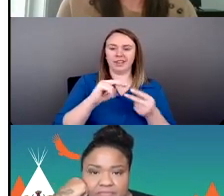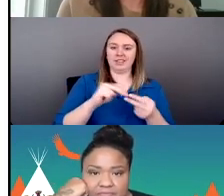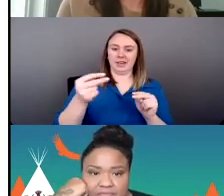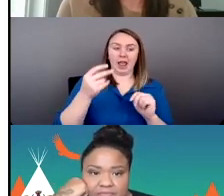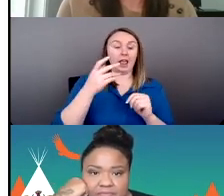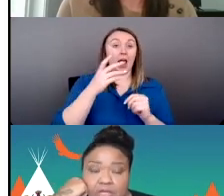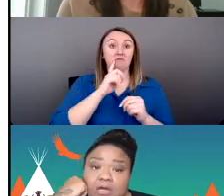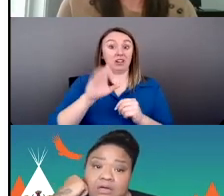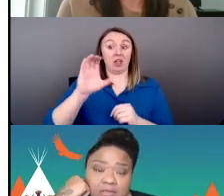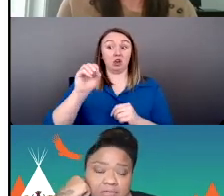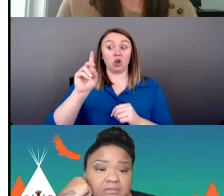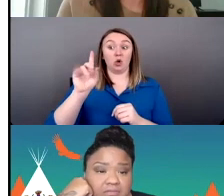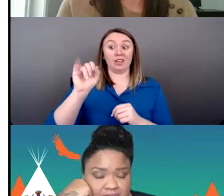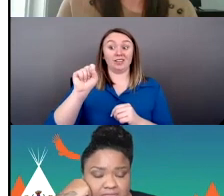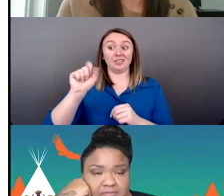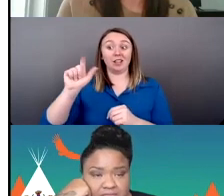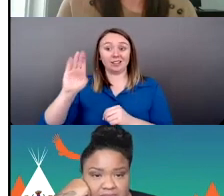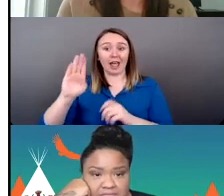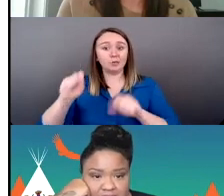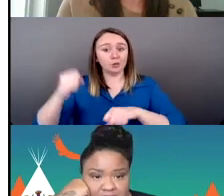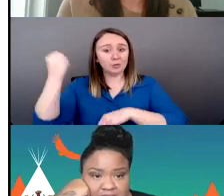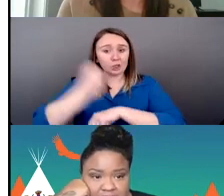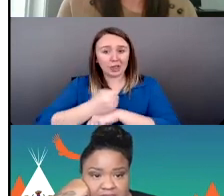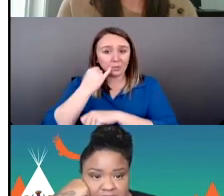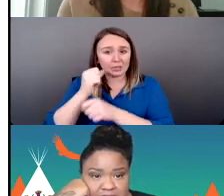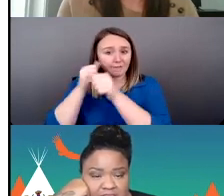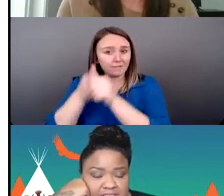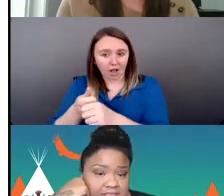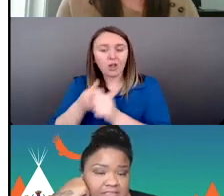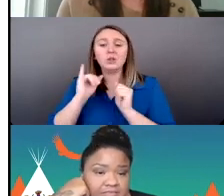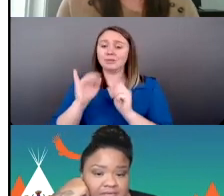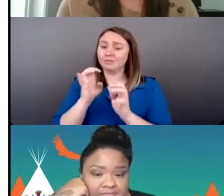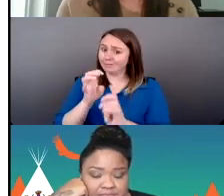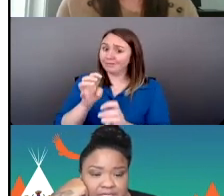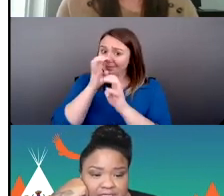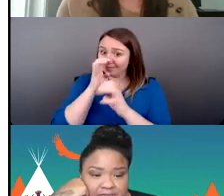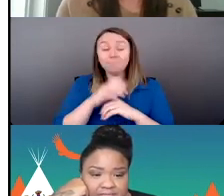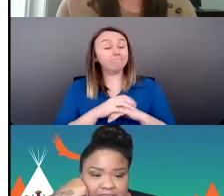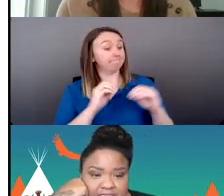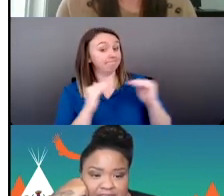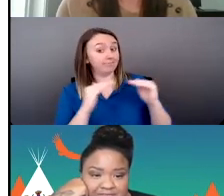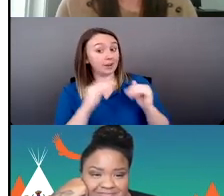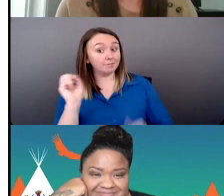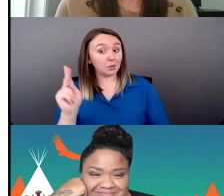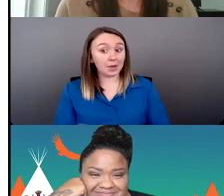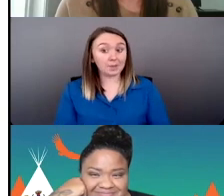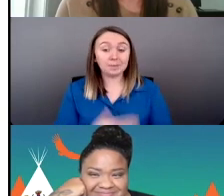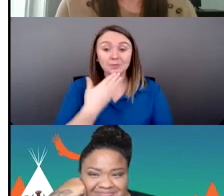would not obey by those regulations. So it's pretty strict. That's fair. Okay, thank you.